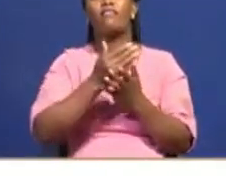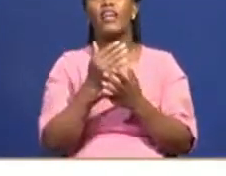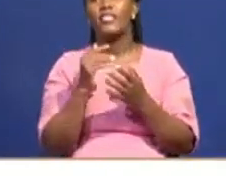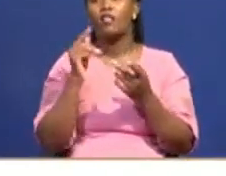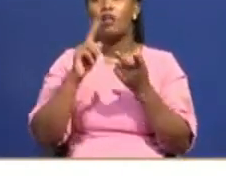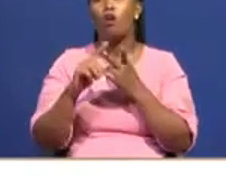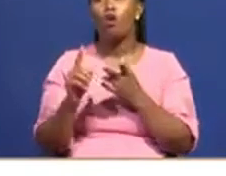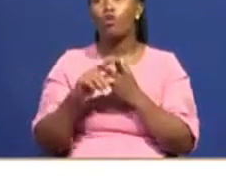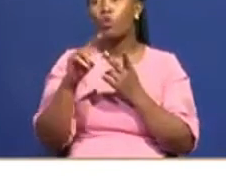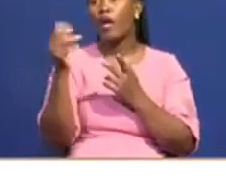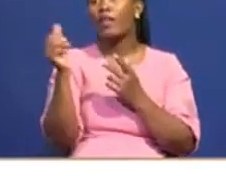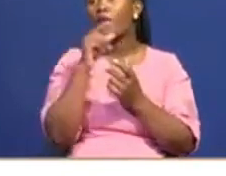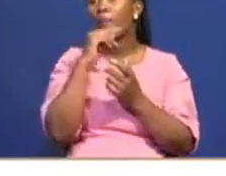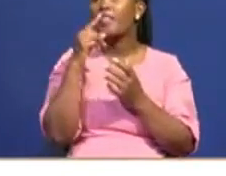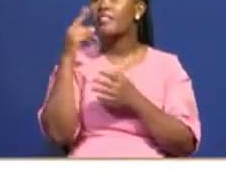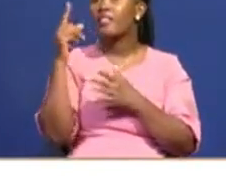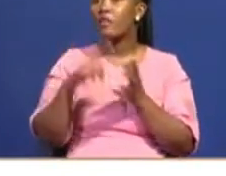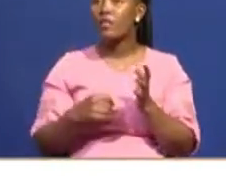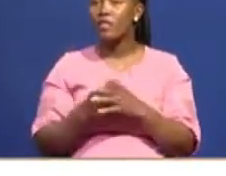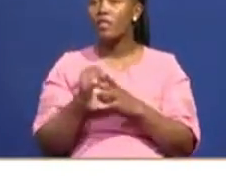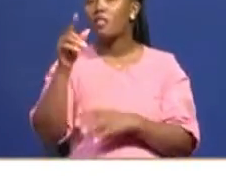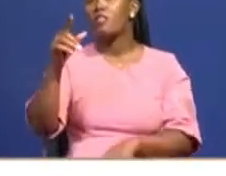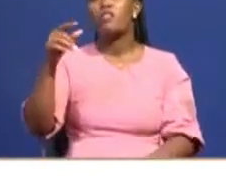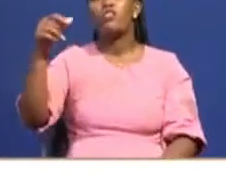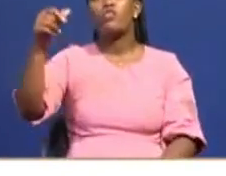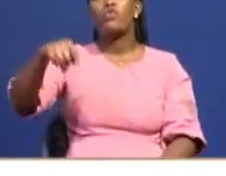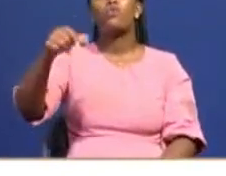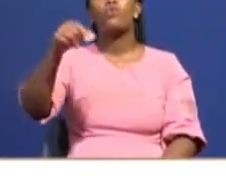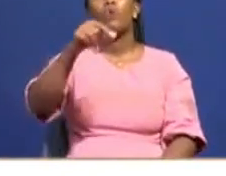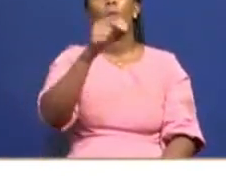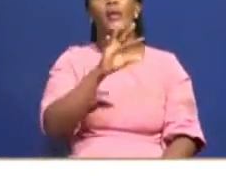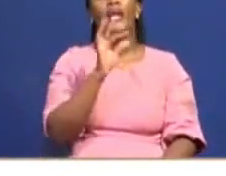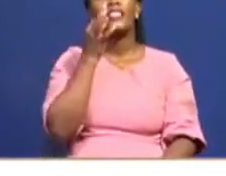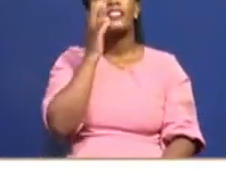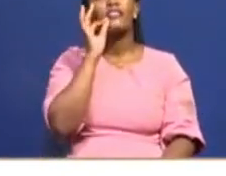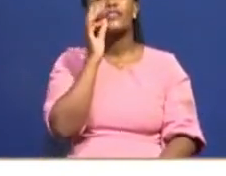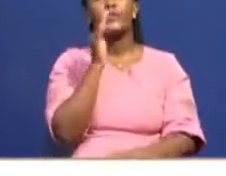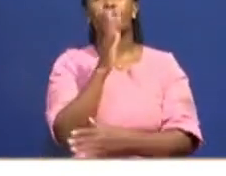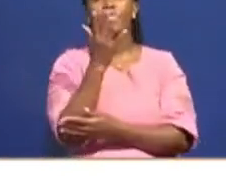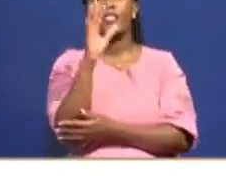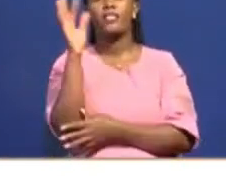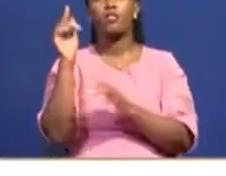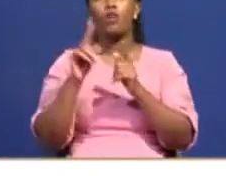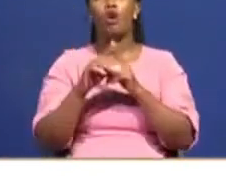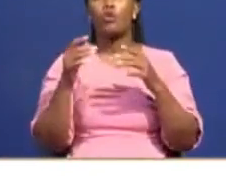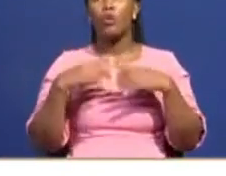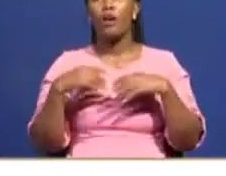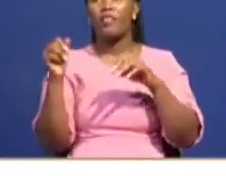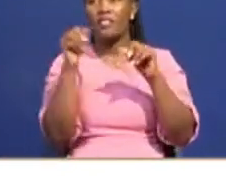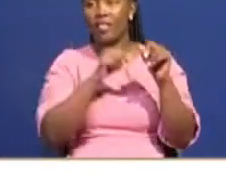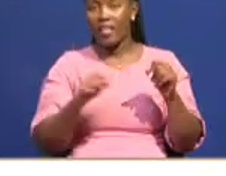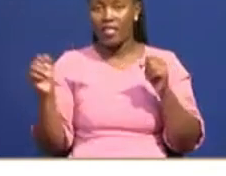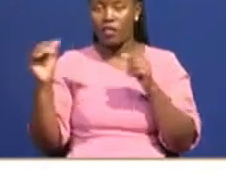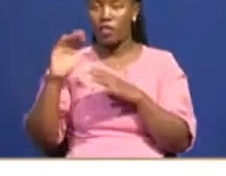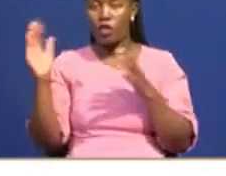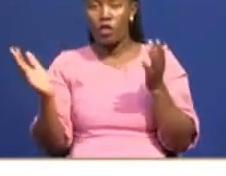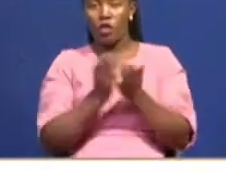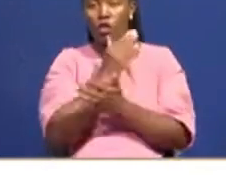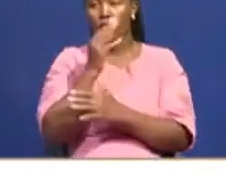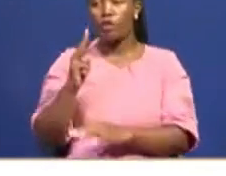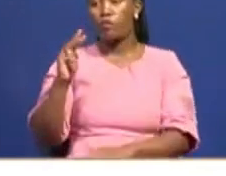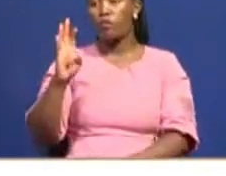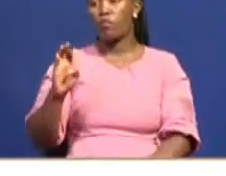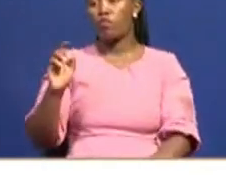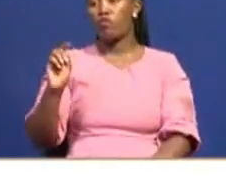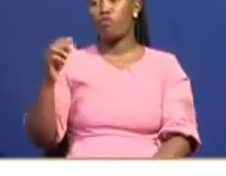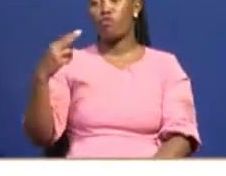and according to Wanjuki, plant fruit trees, and again, of course, adapt that strategy of removing methane gas from the air.